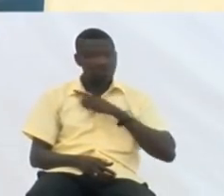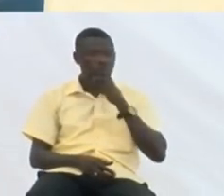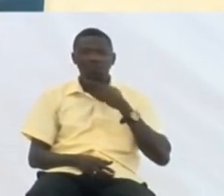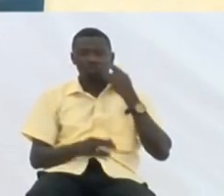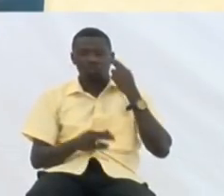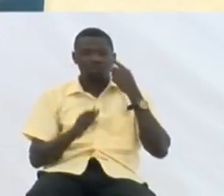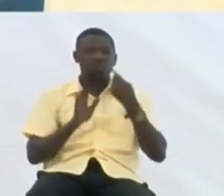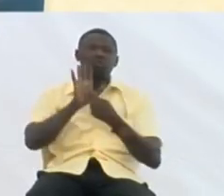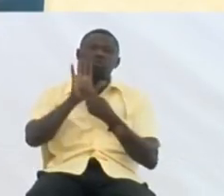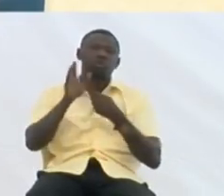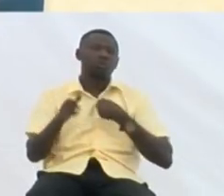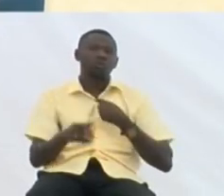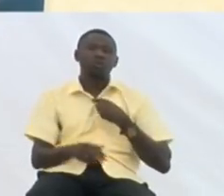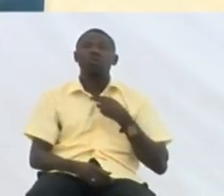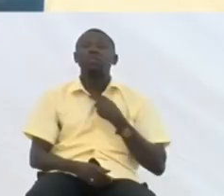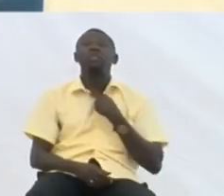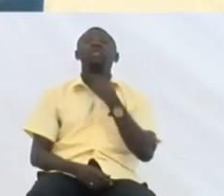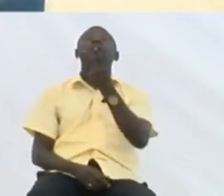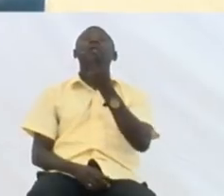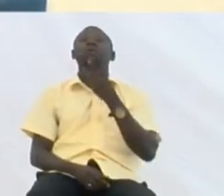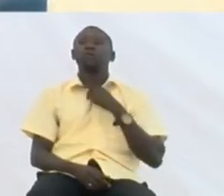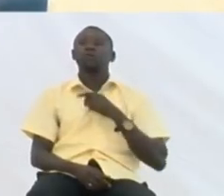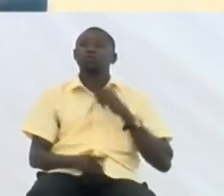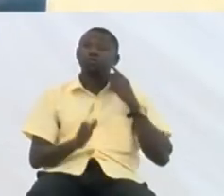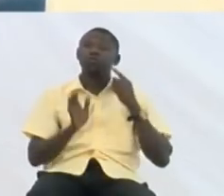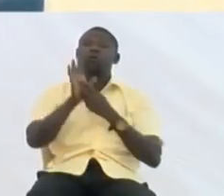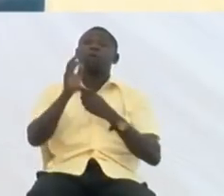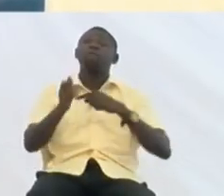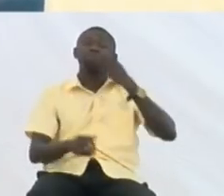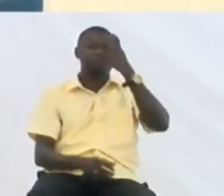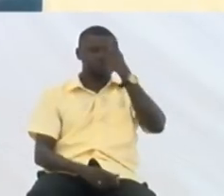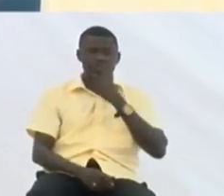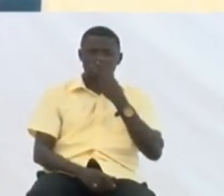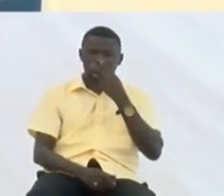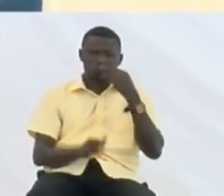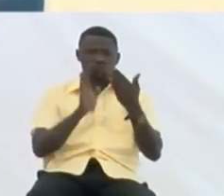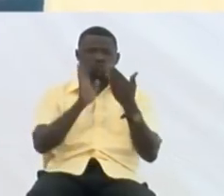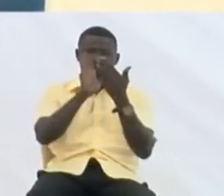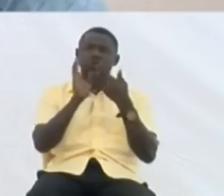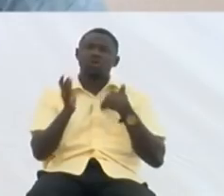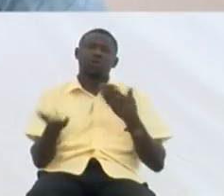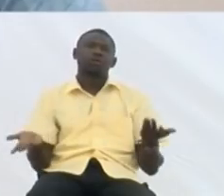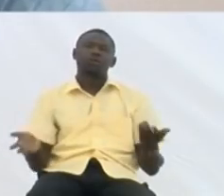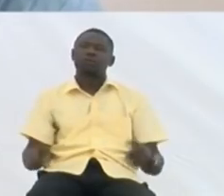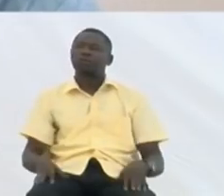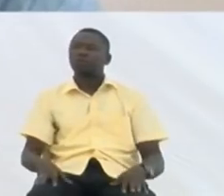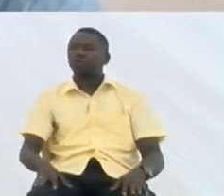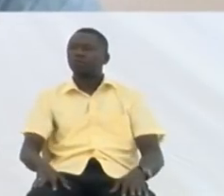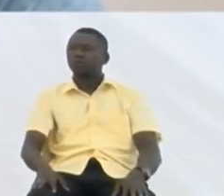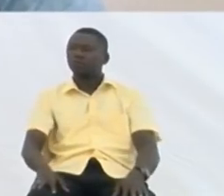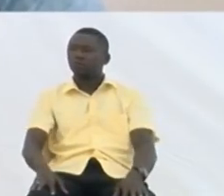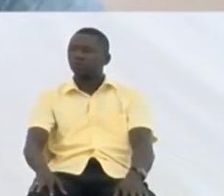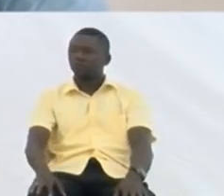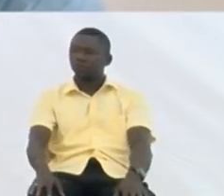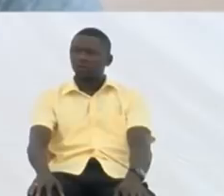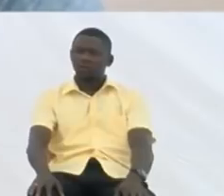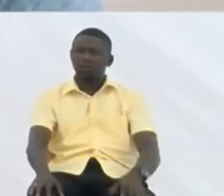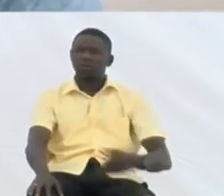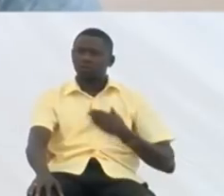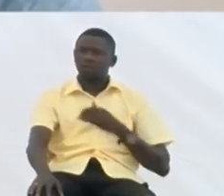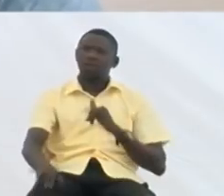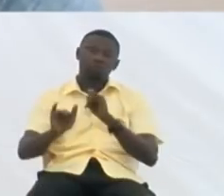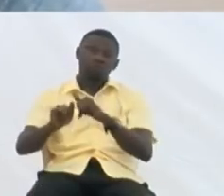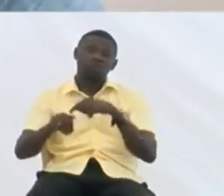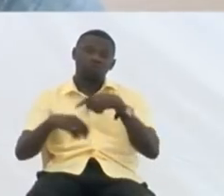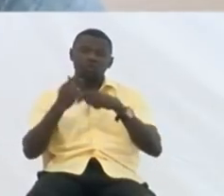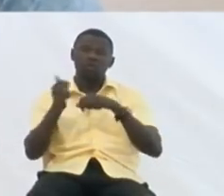us. They would shout and express anger towards us. But by putting you and your group, 8